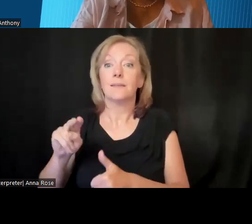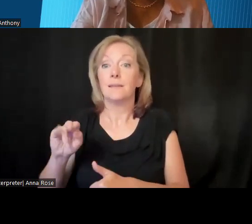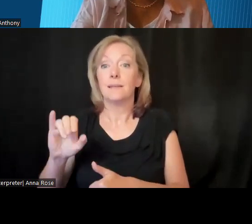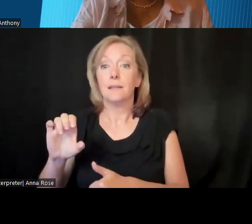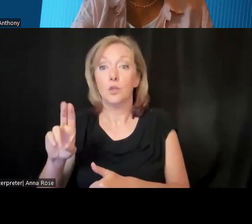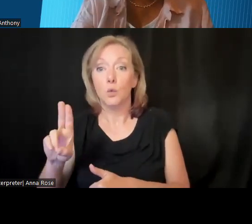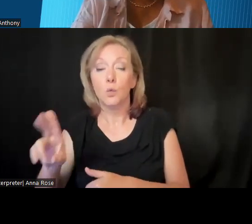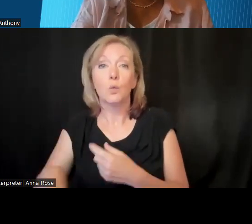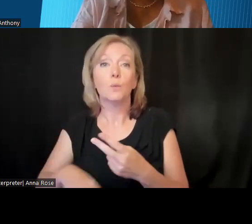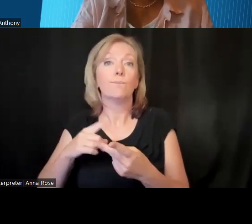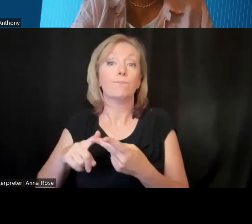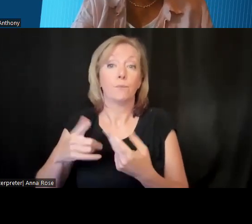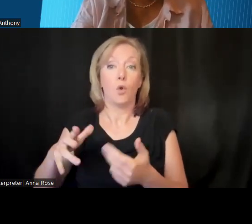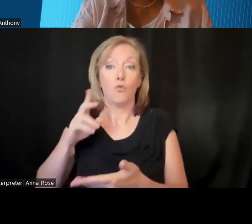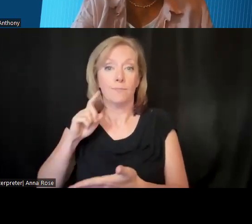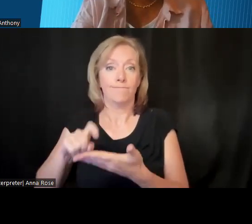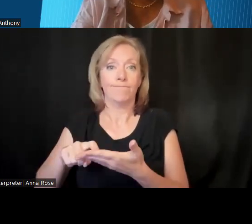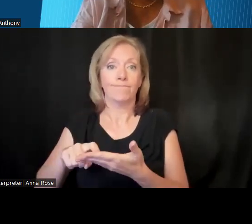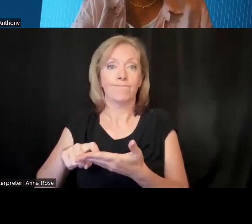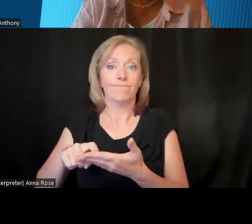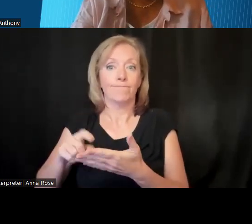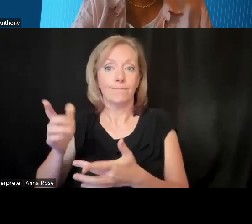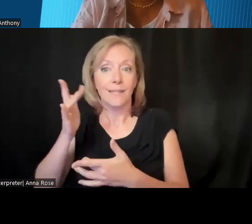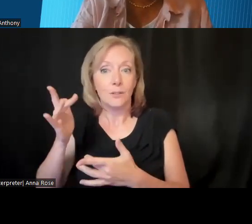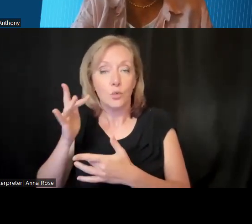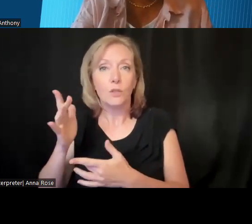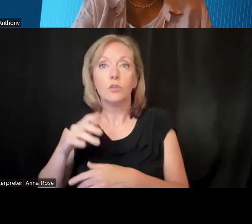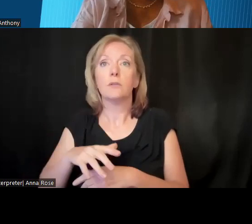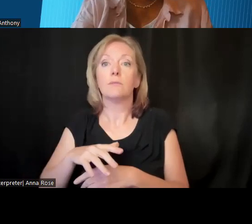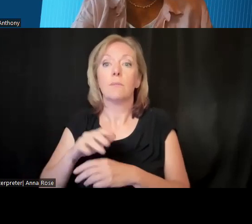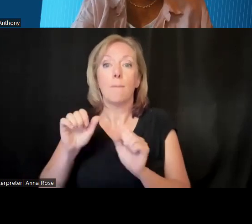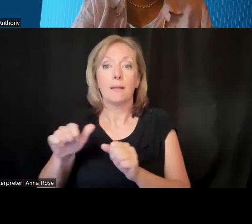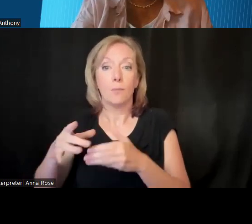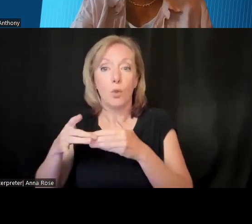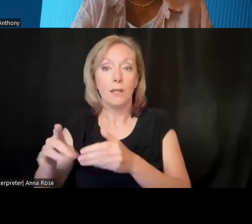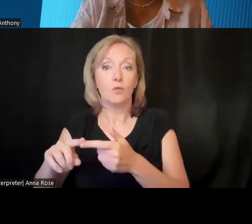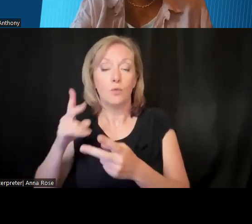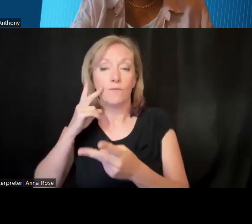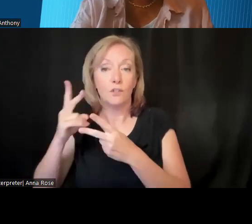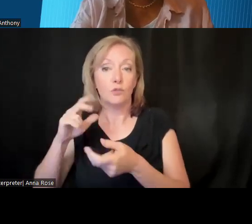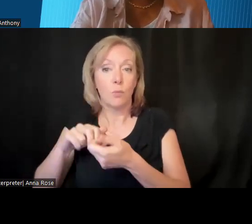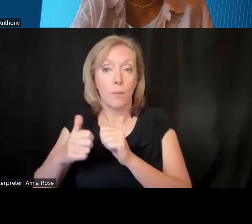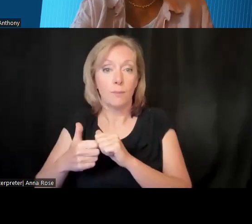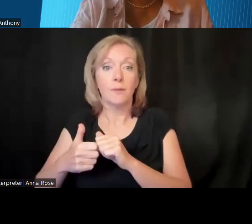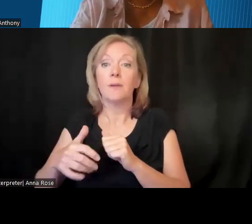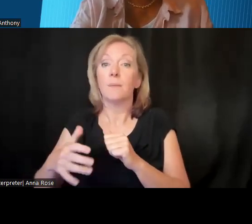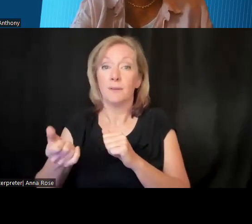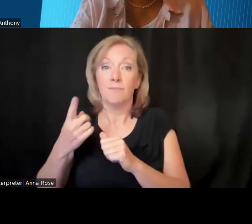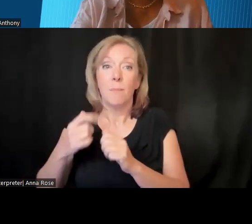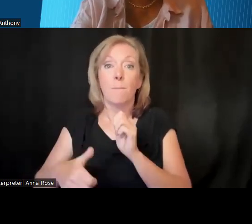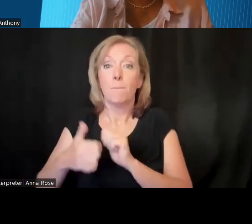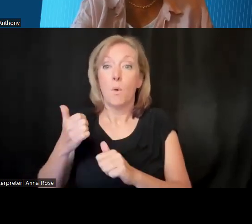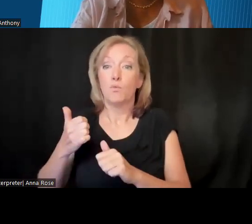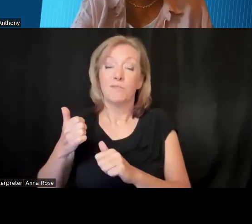the neonatologist, the pediatrician understands has an association with vision complications. But many, and probably